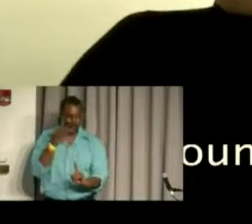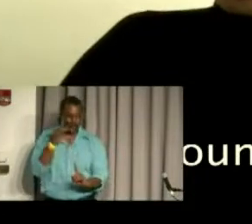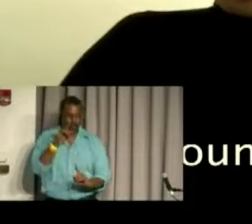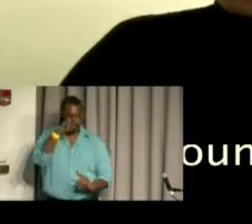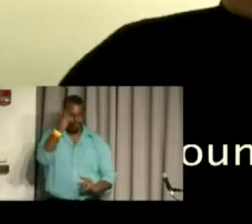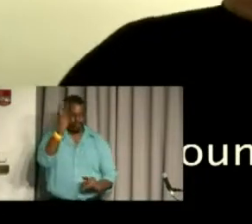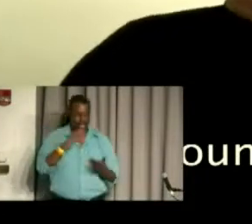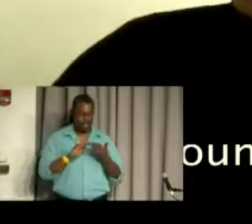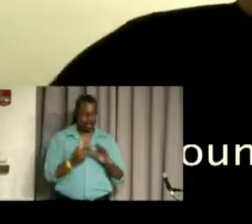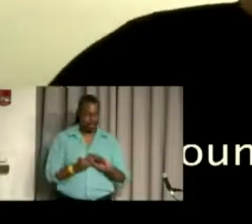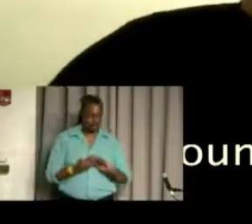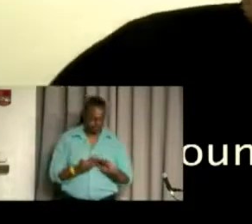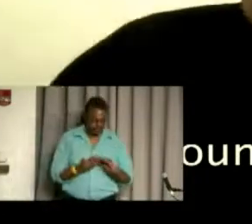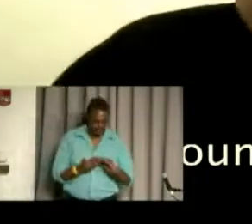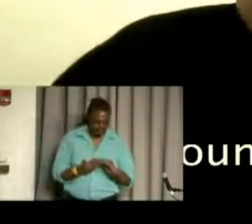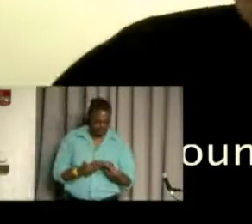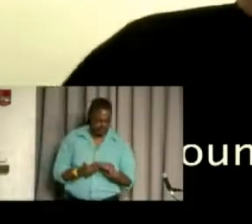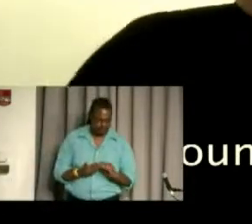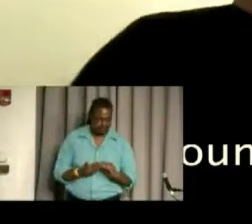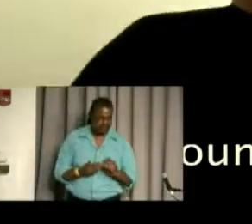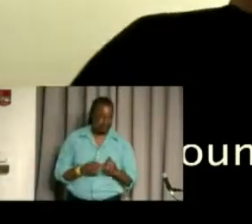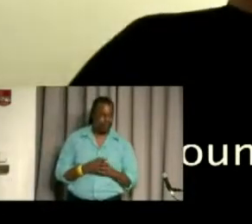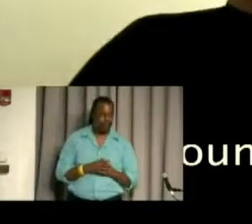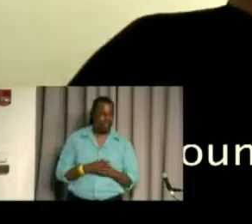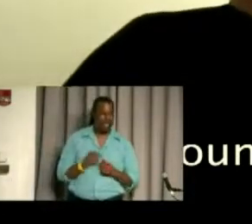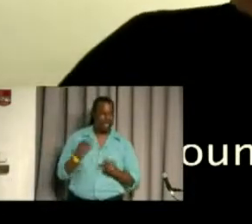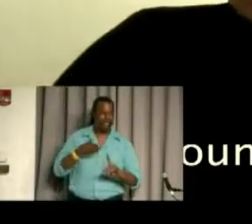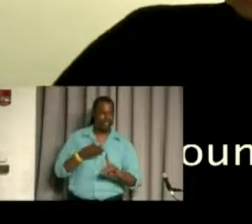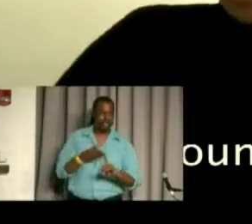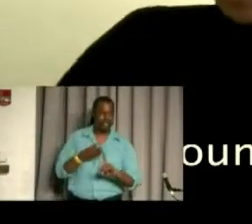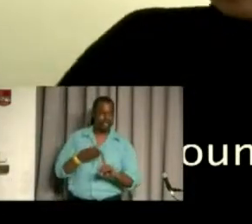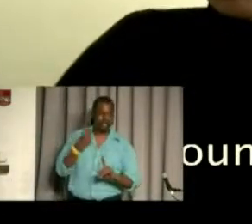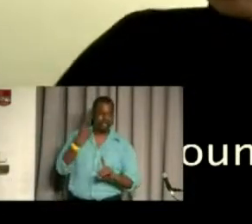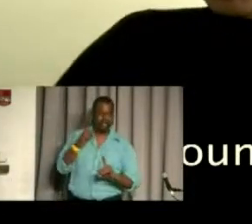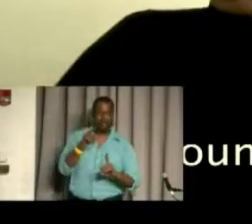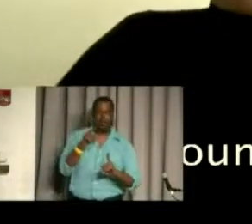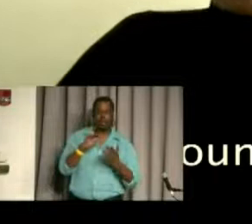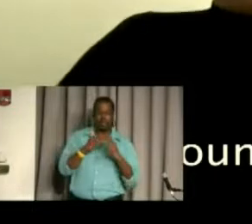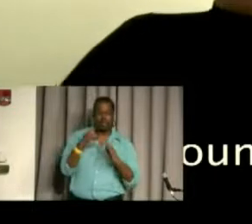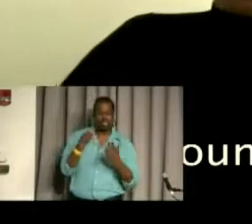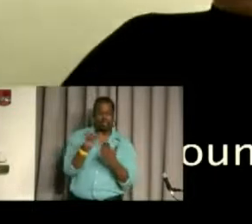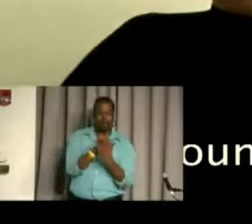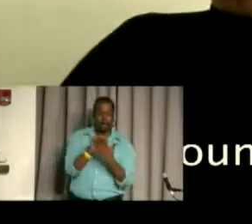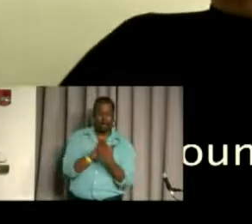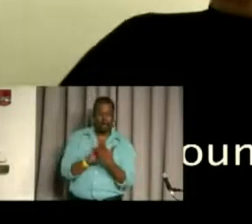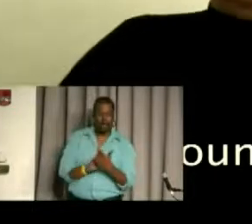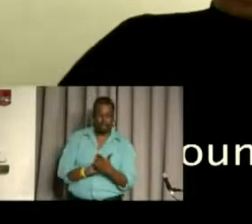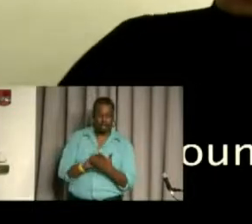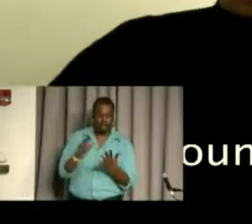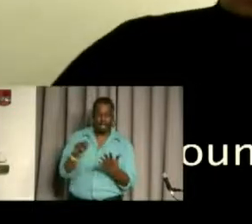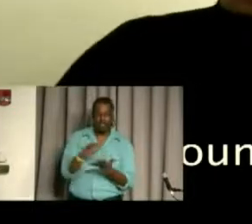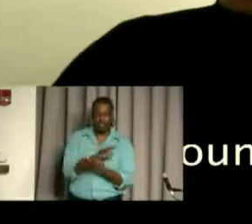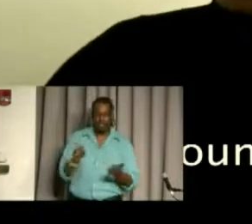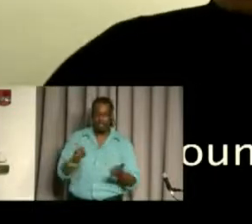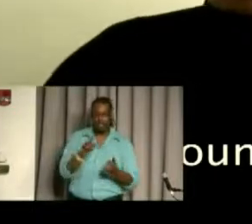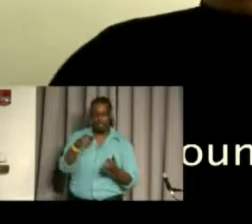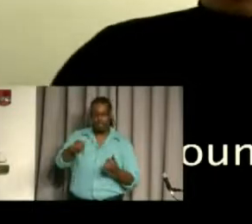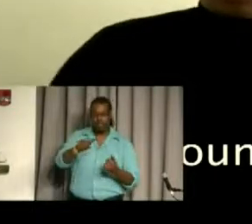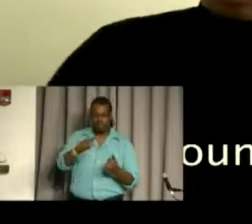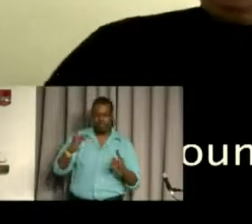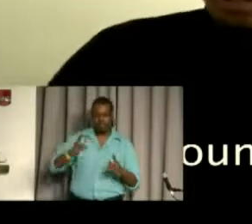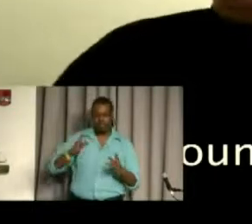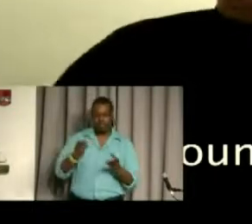Black communities, targeting for erasure and dispossession of their historic land.